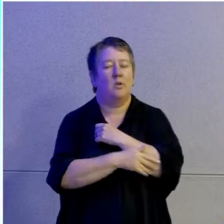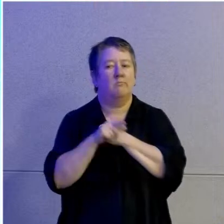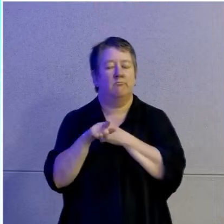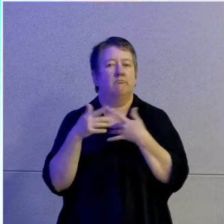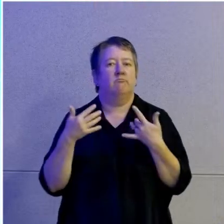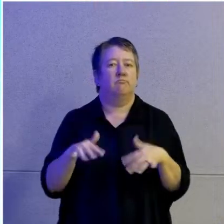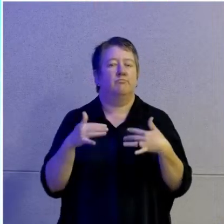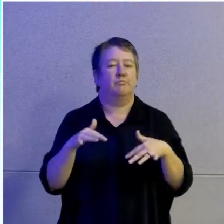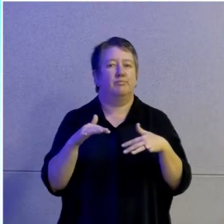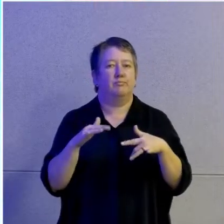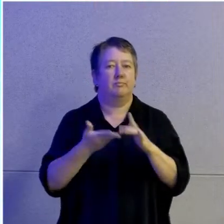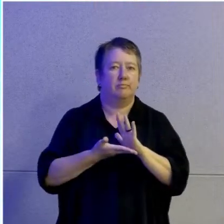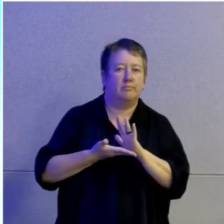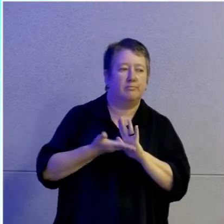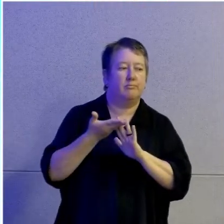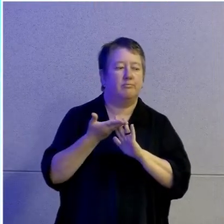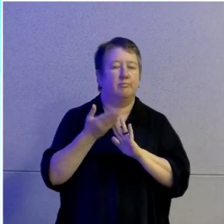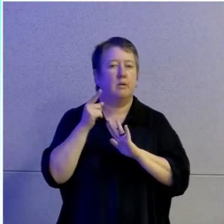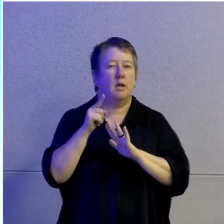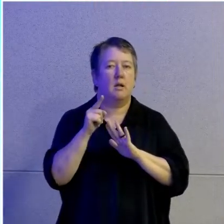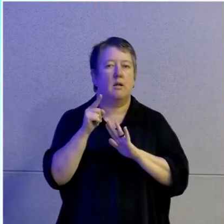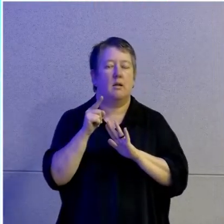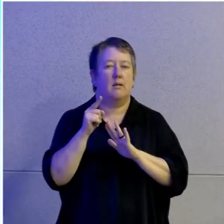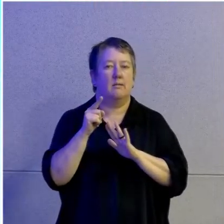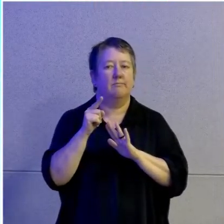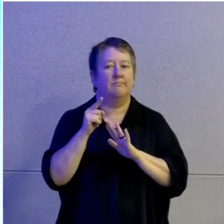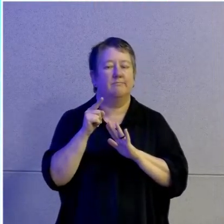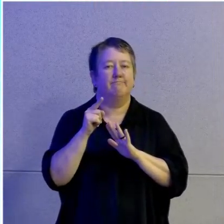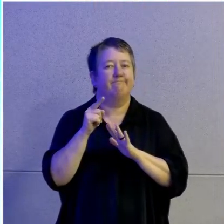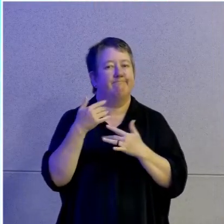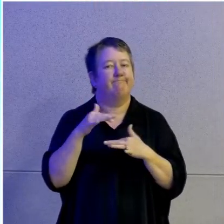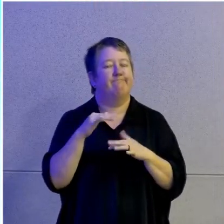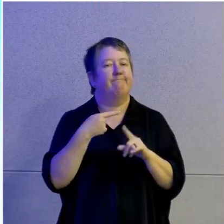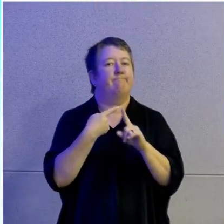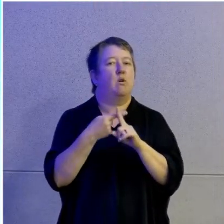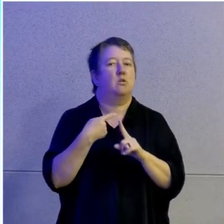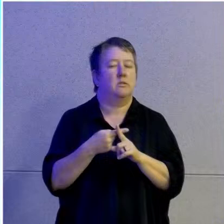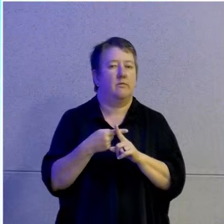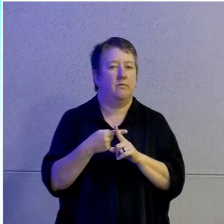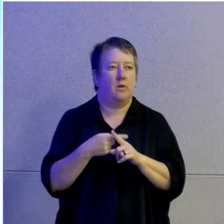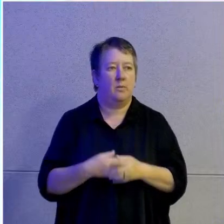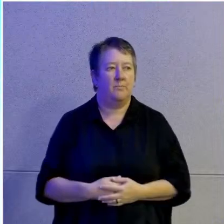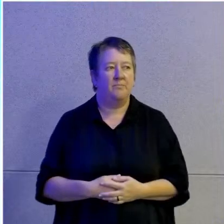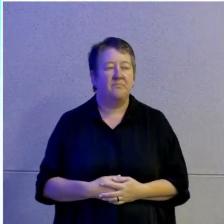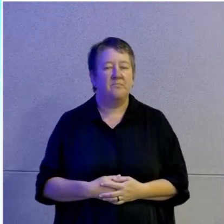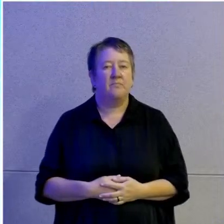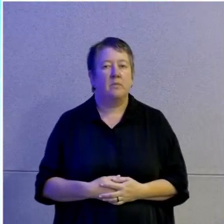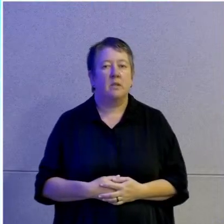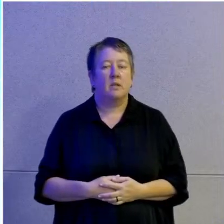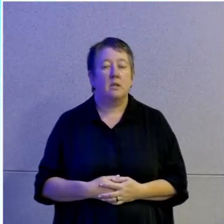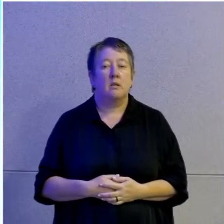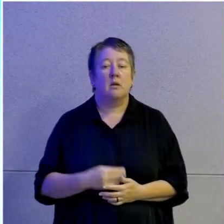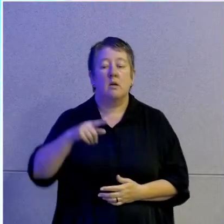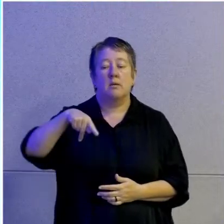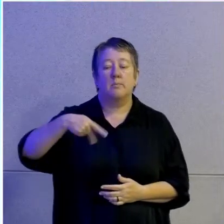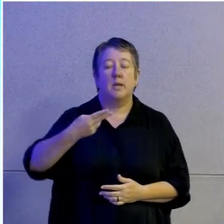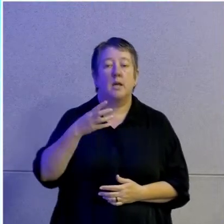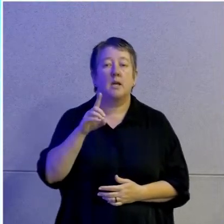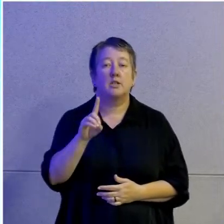exponential increase of participation numbers, it is encouraging. The number of postgraduates that benefited